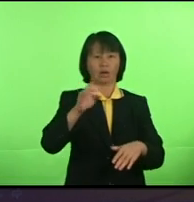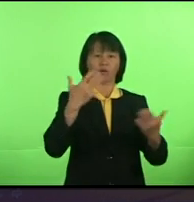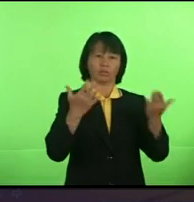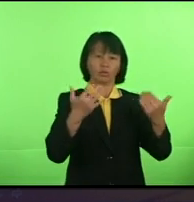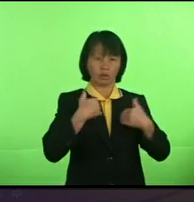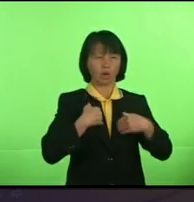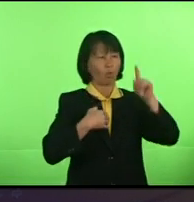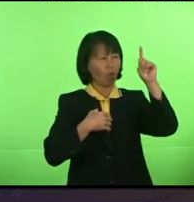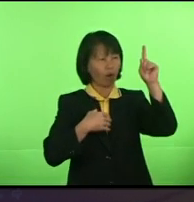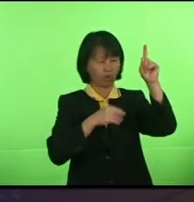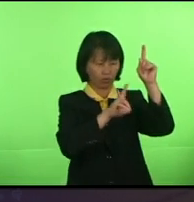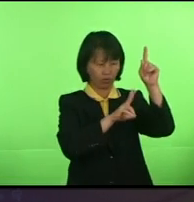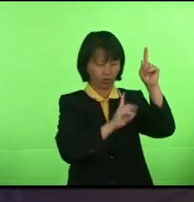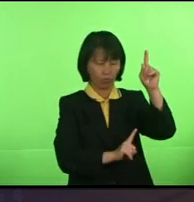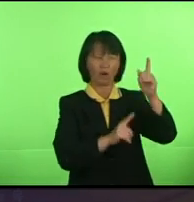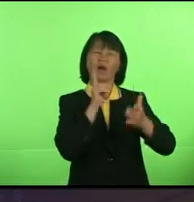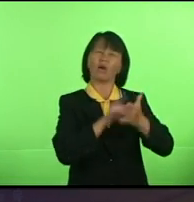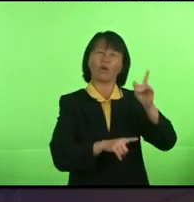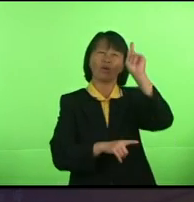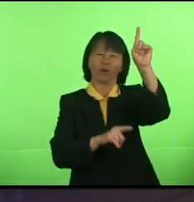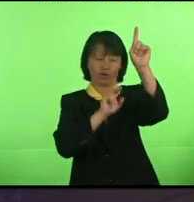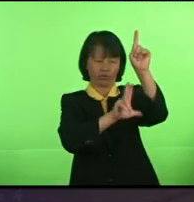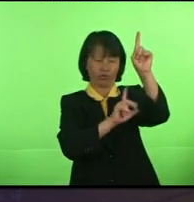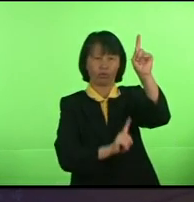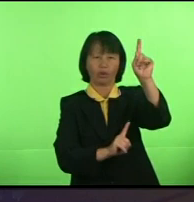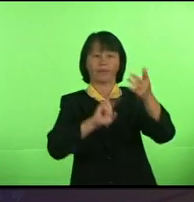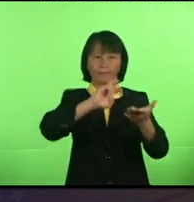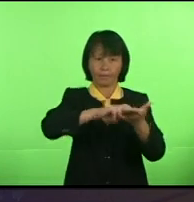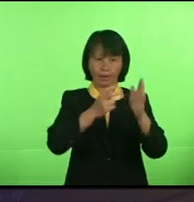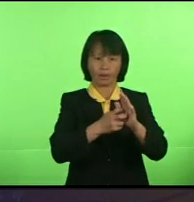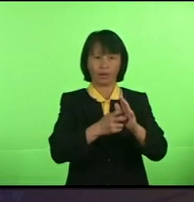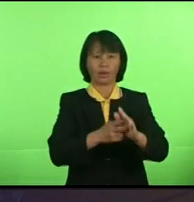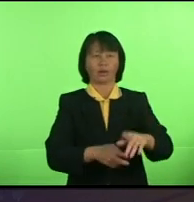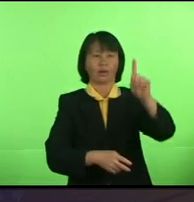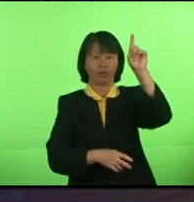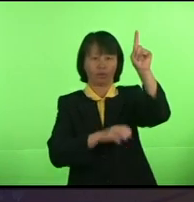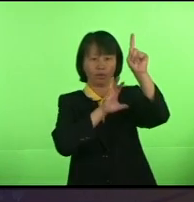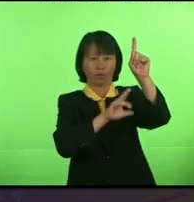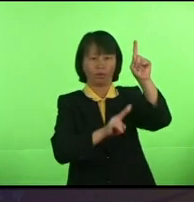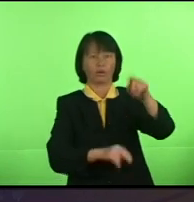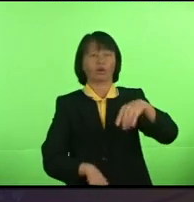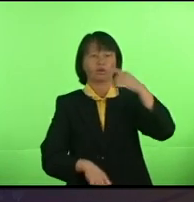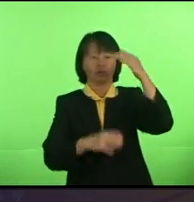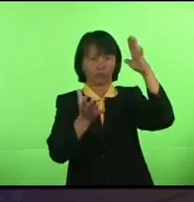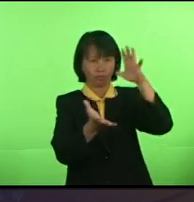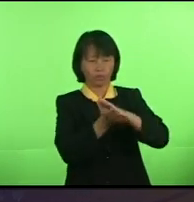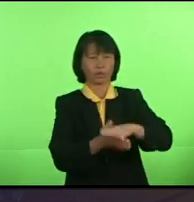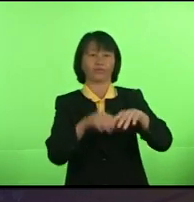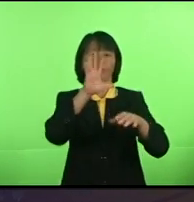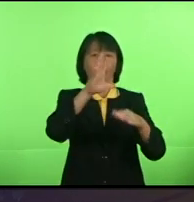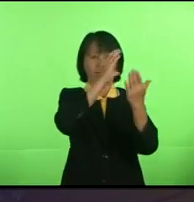1-3-1. What do I mean by 1-3-1? This means the essay comprises of 5 paragraphs.